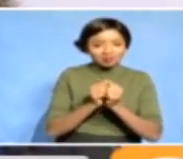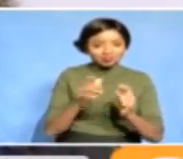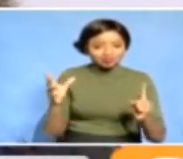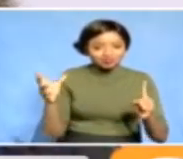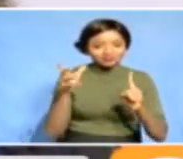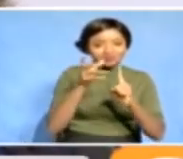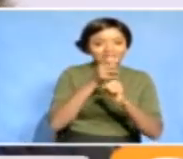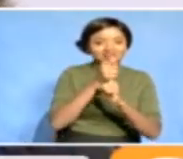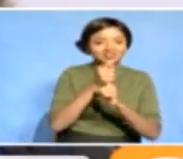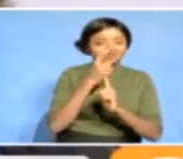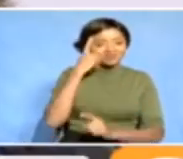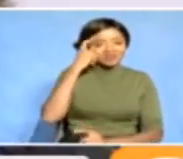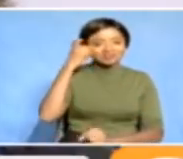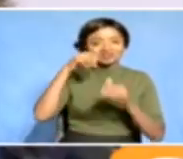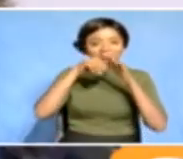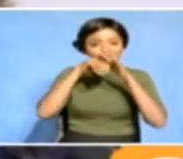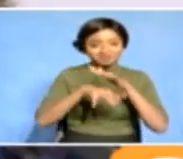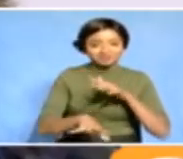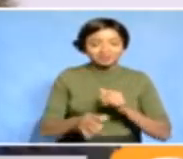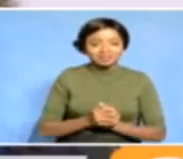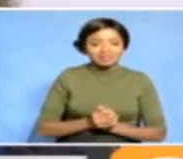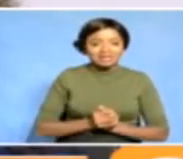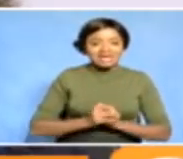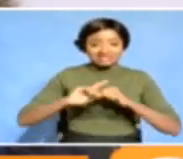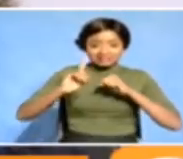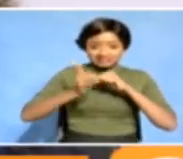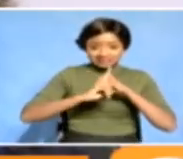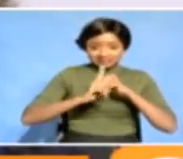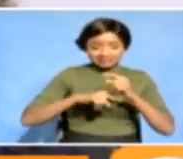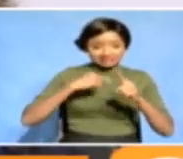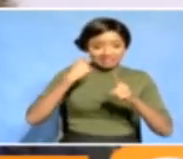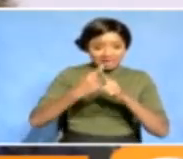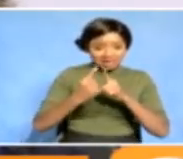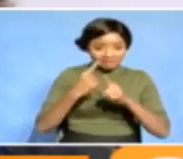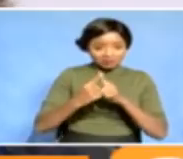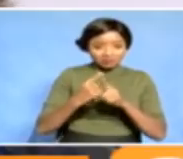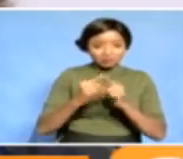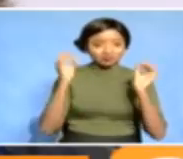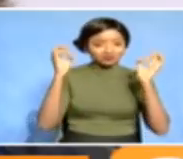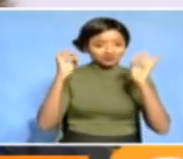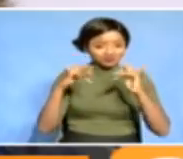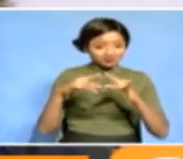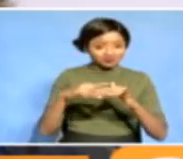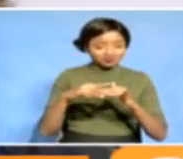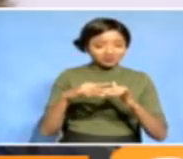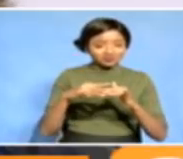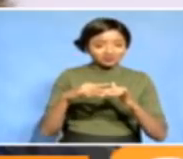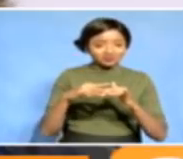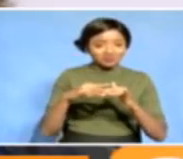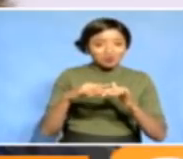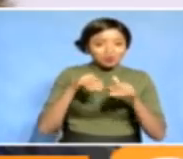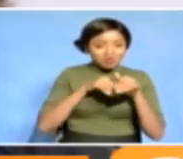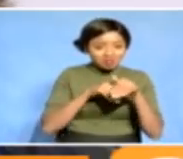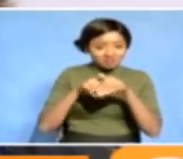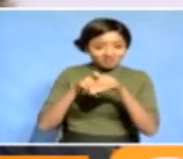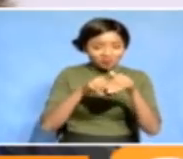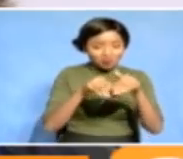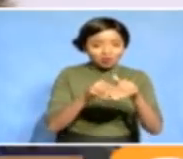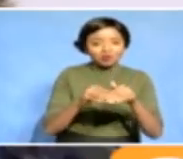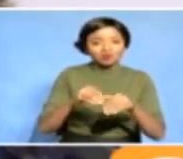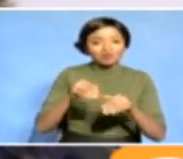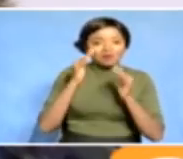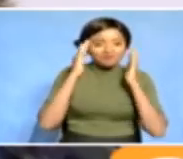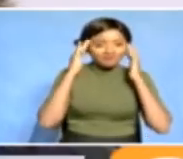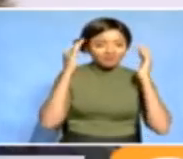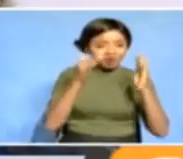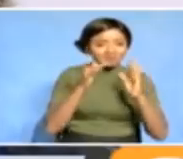The 6th Annual Devolution Conference will take place in March 2019 and will follow a sector-based approach that focuses on the Big